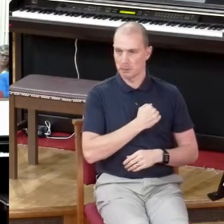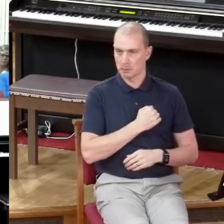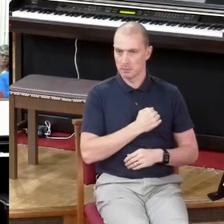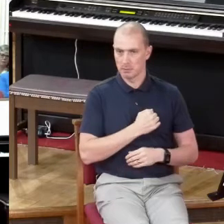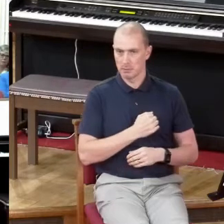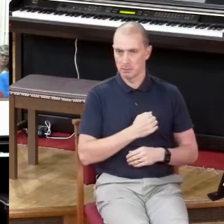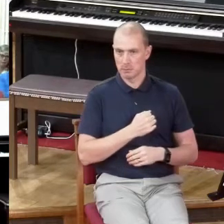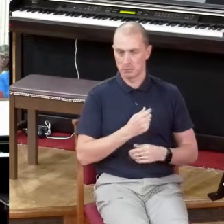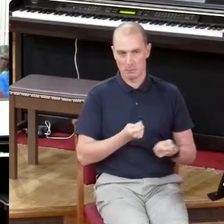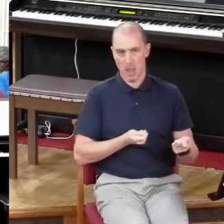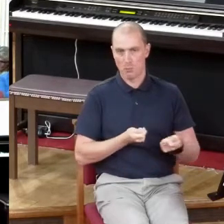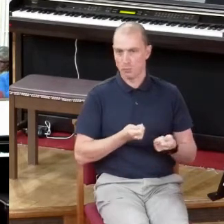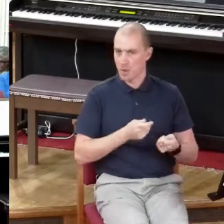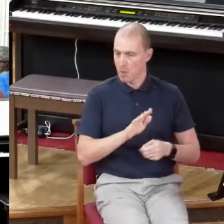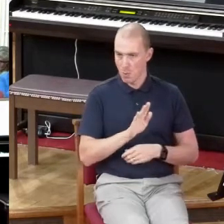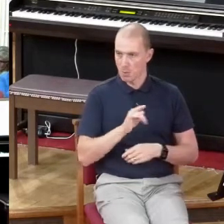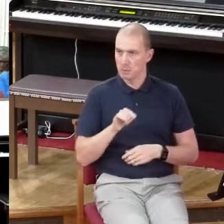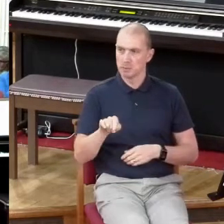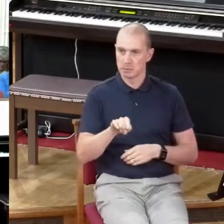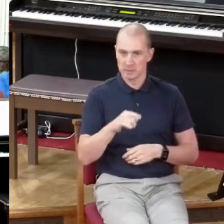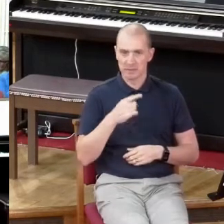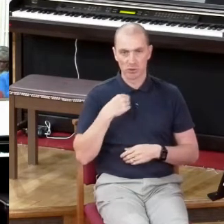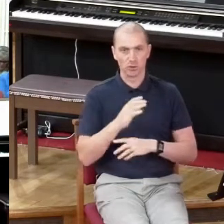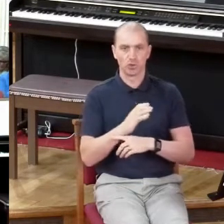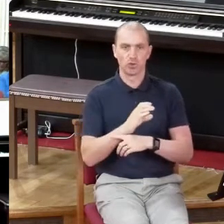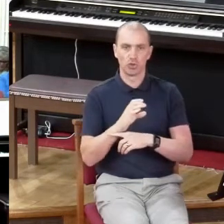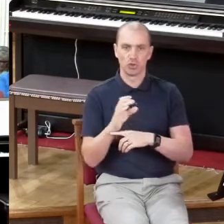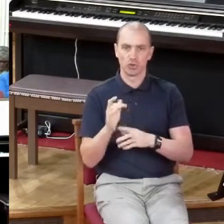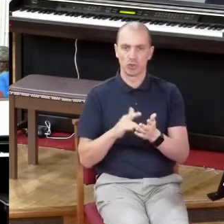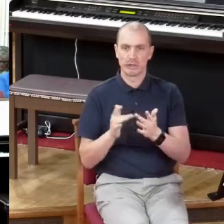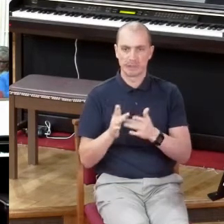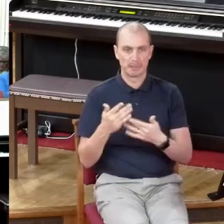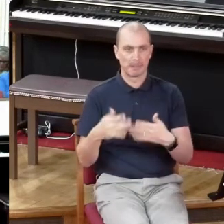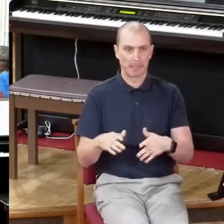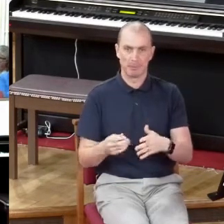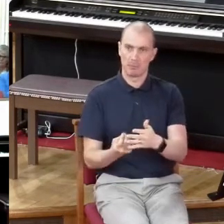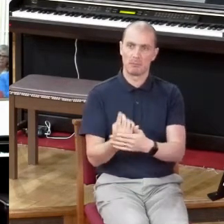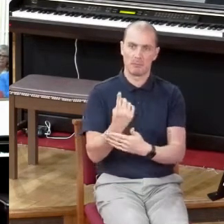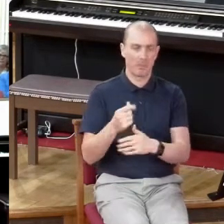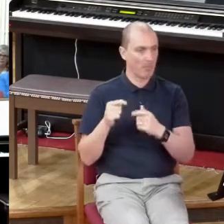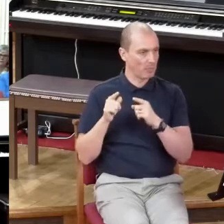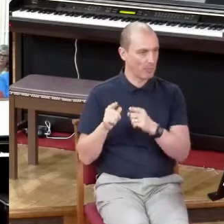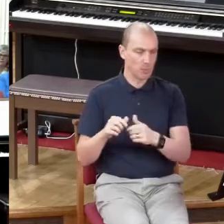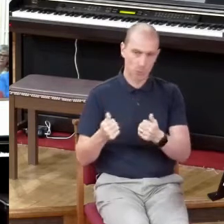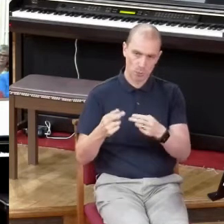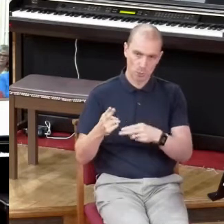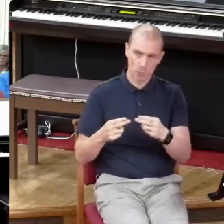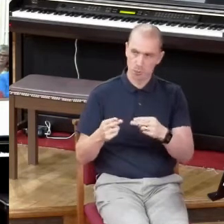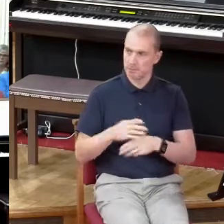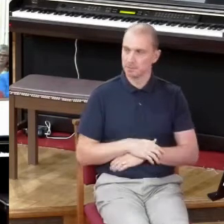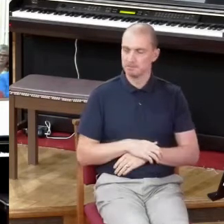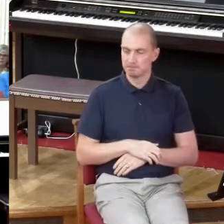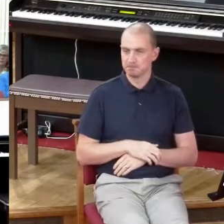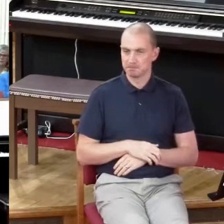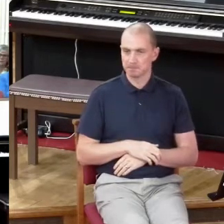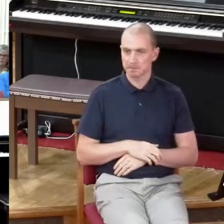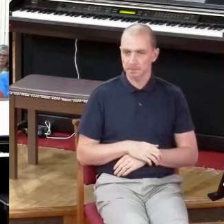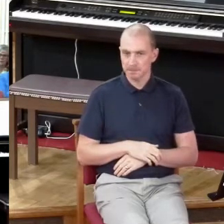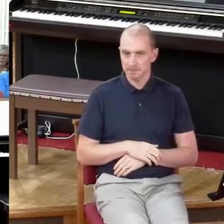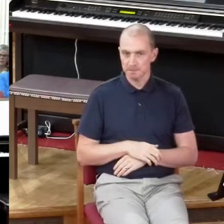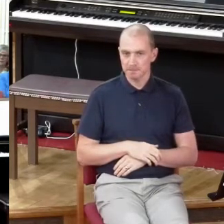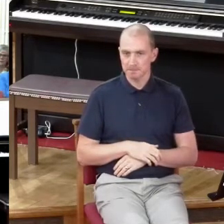is the good news. And we thank God for all these things you've been saying, and we thank God for the good news that Jesus